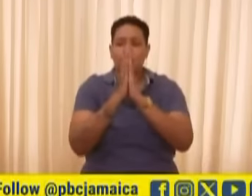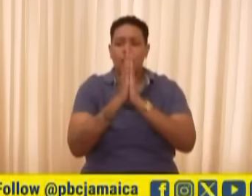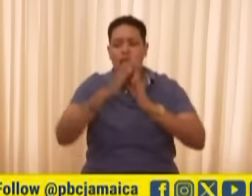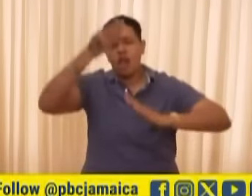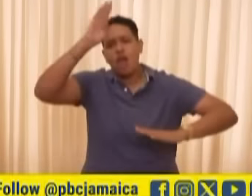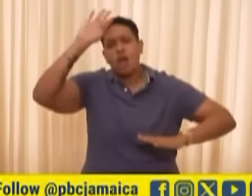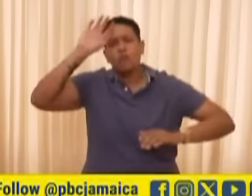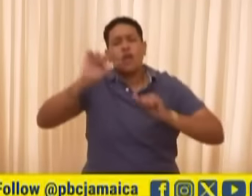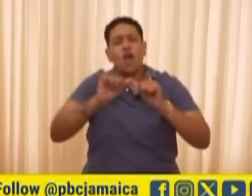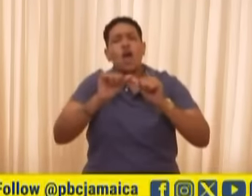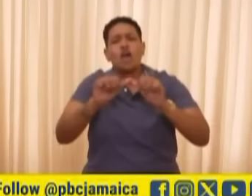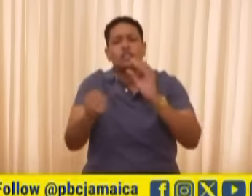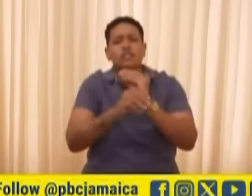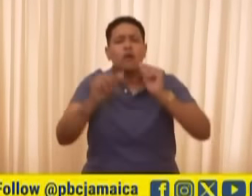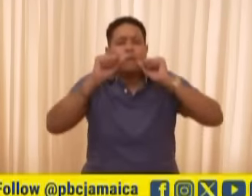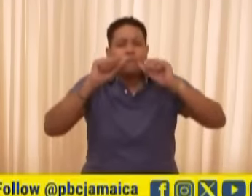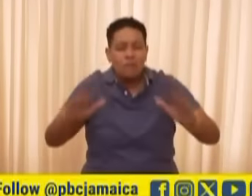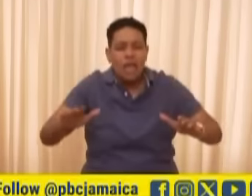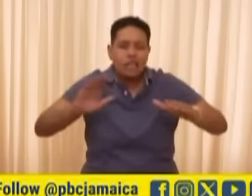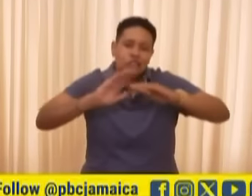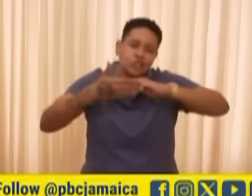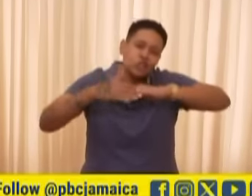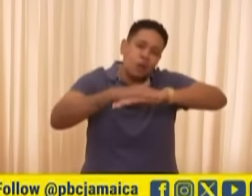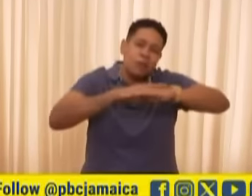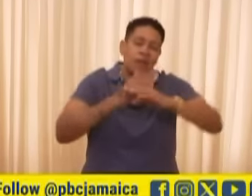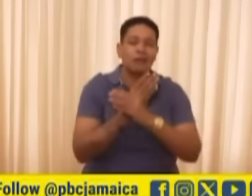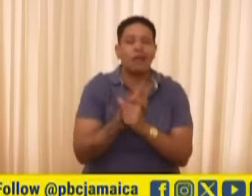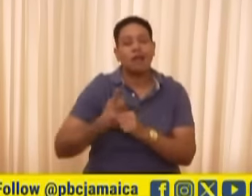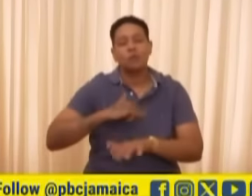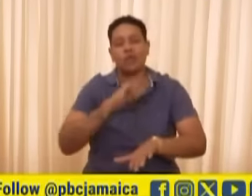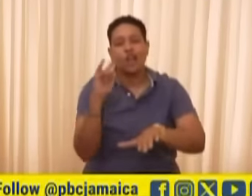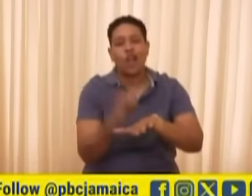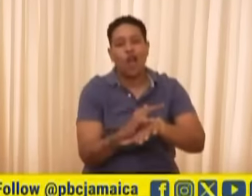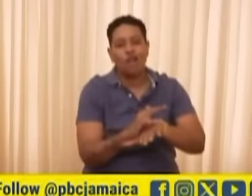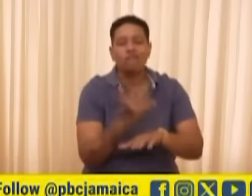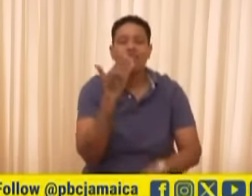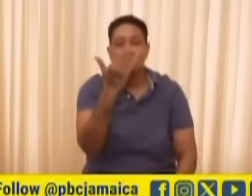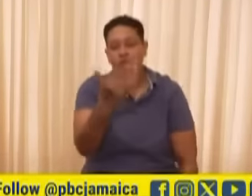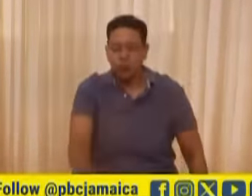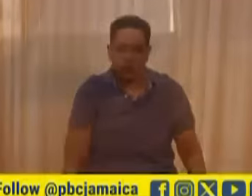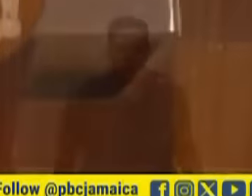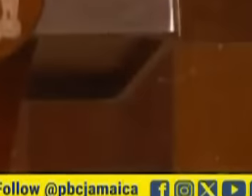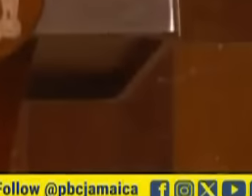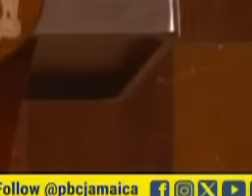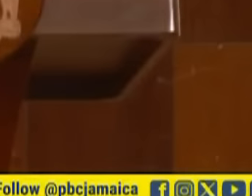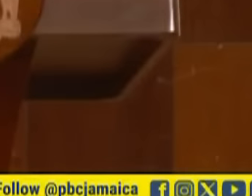that God will continue to bless Jamaica land we love. Thank you.